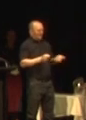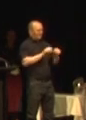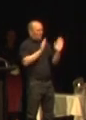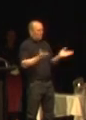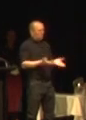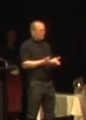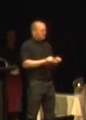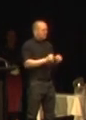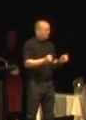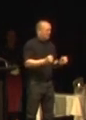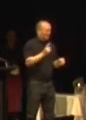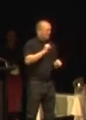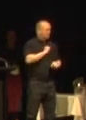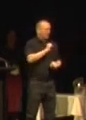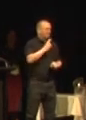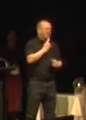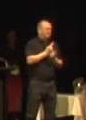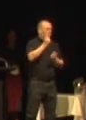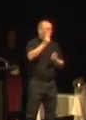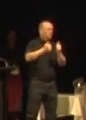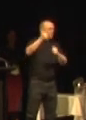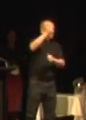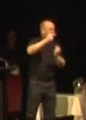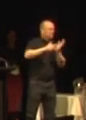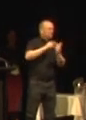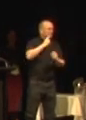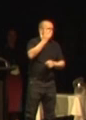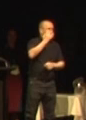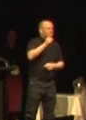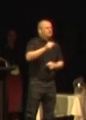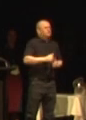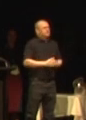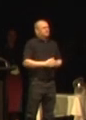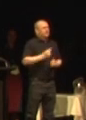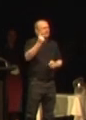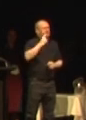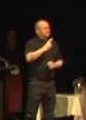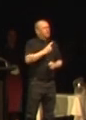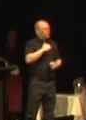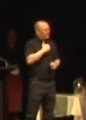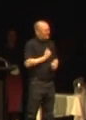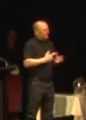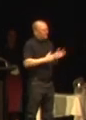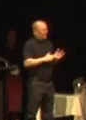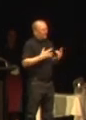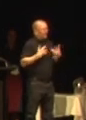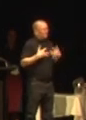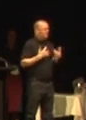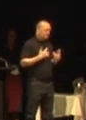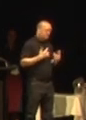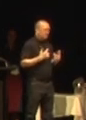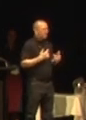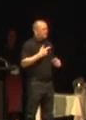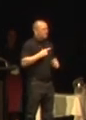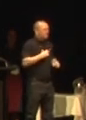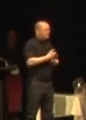thing for a UN undersecretary to say. We need UN Live, no pressure, because we need to give everyone in the world a seat at